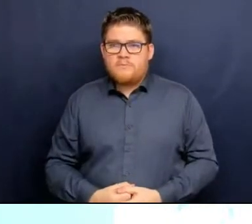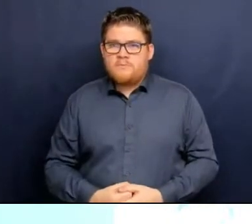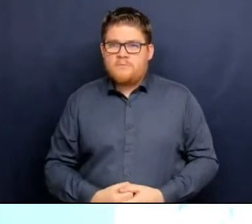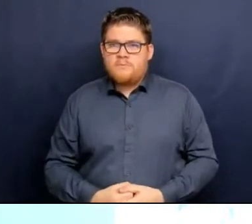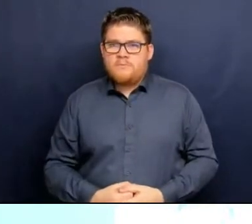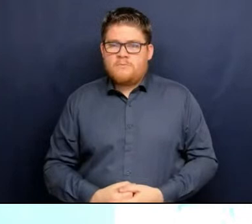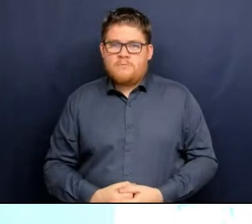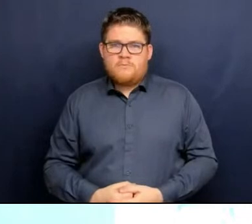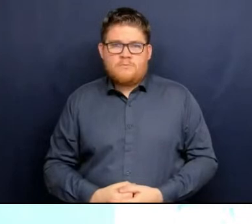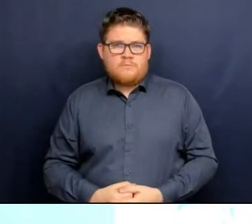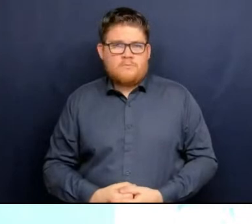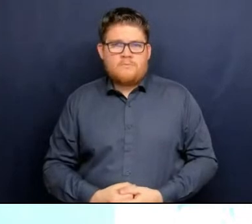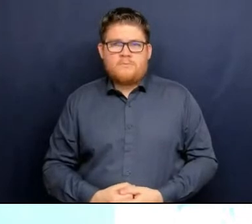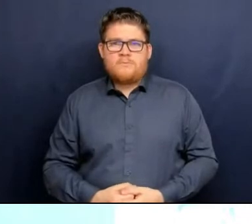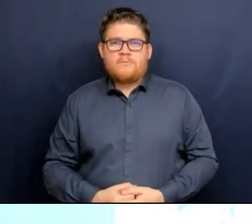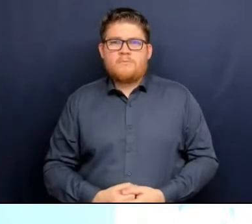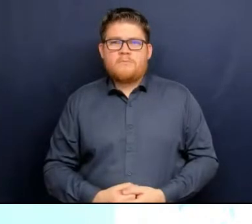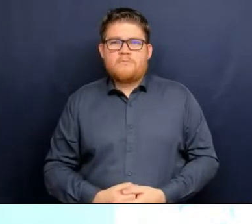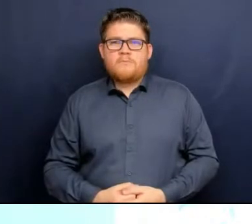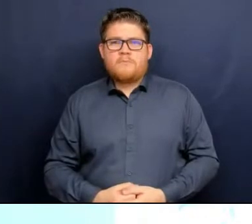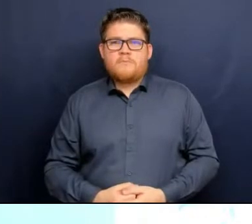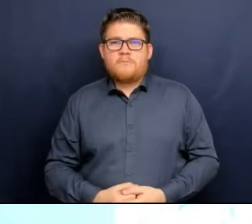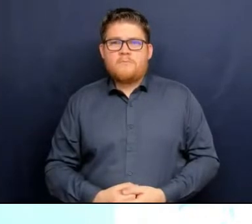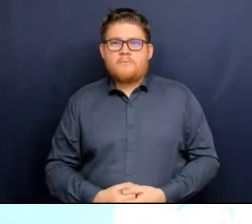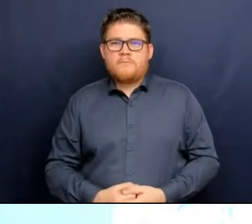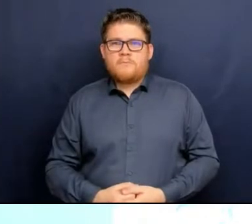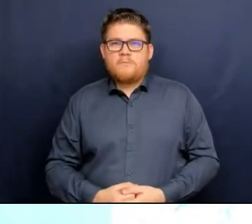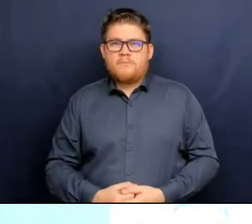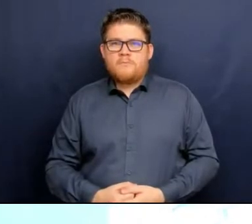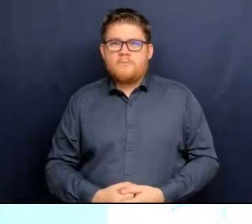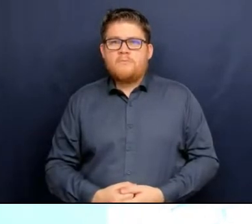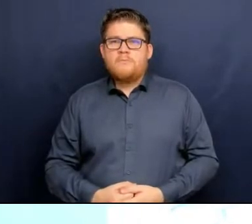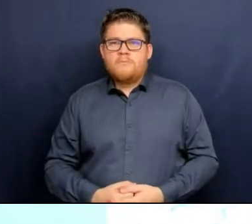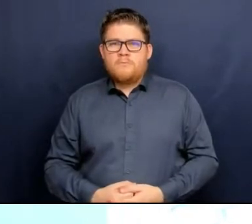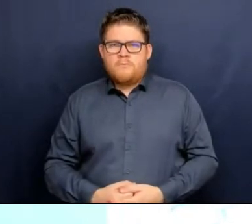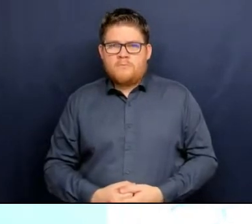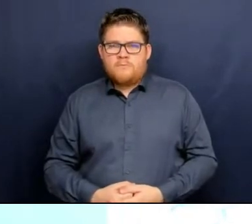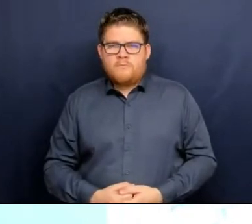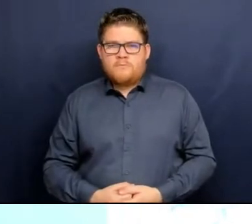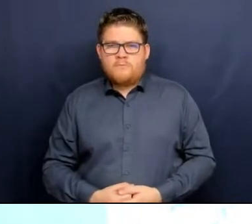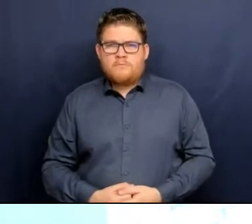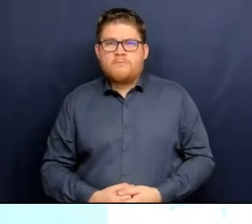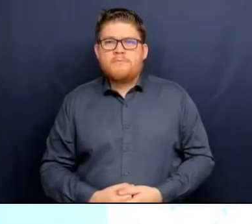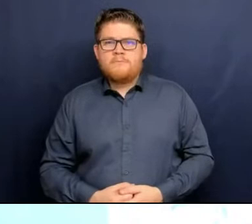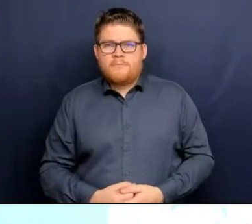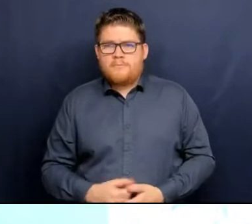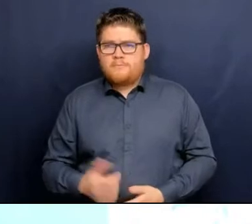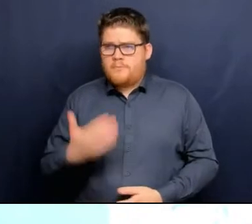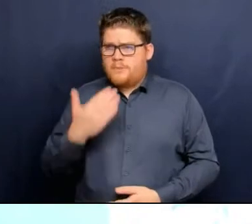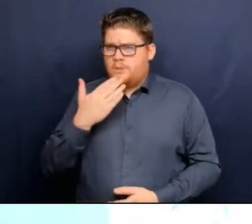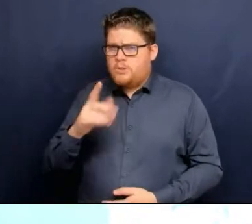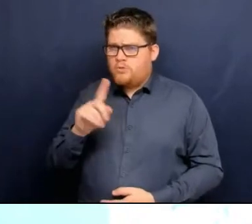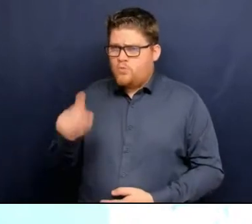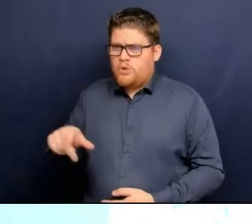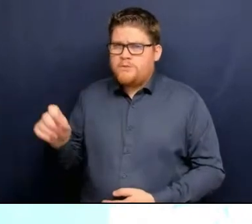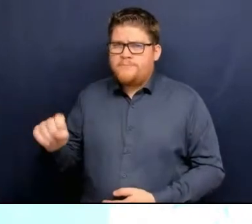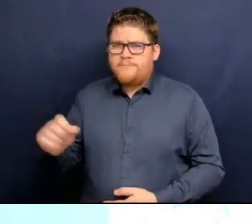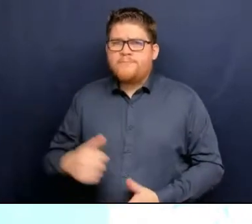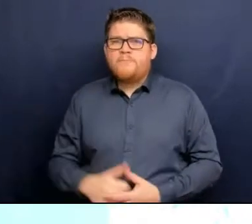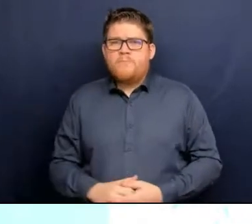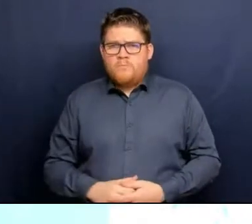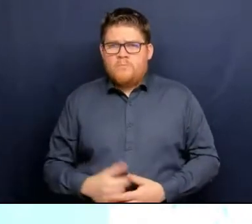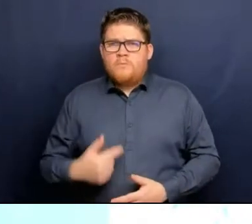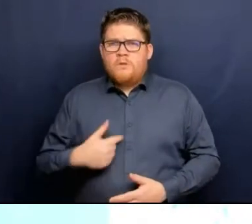we've done, and the Premier alluded to it, and it's in the action plan, is create an organization to serve the entire government, not the Ministry